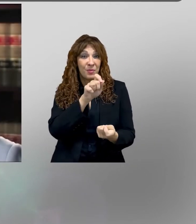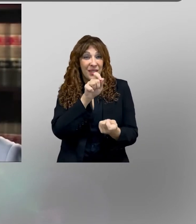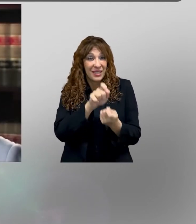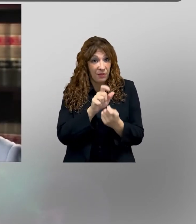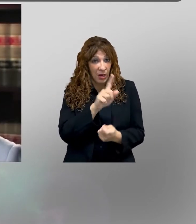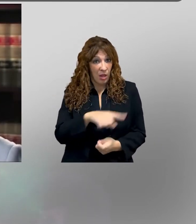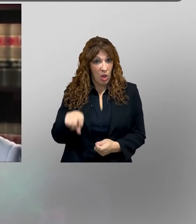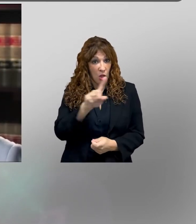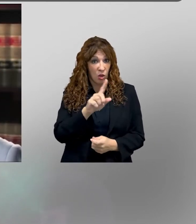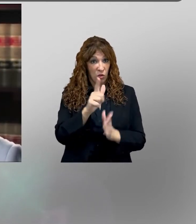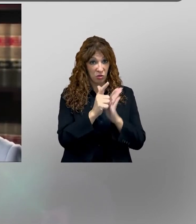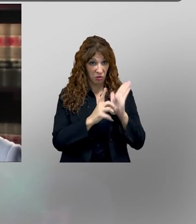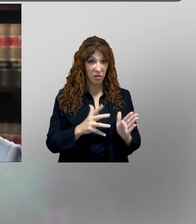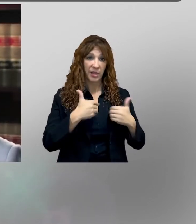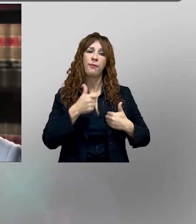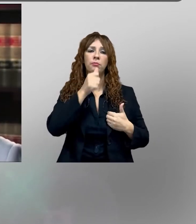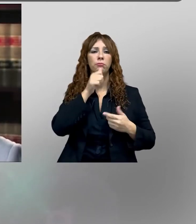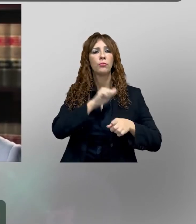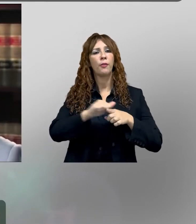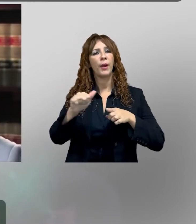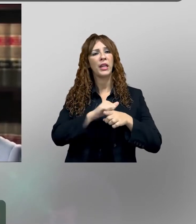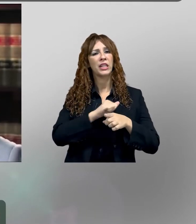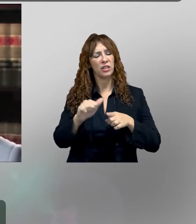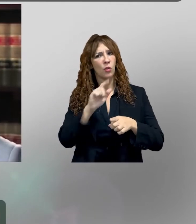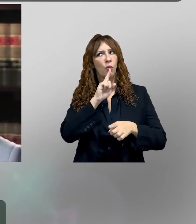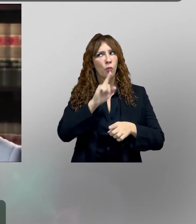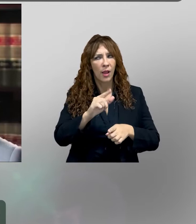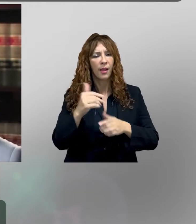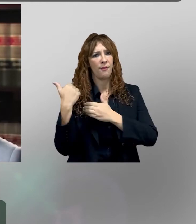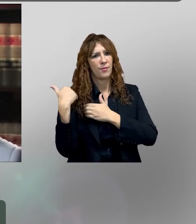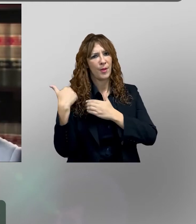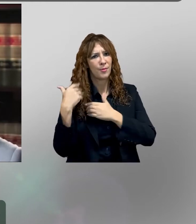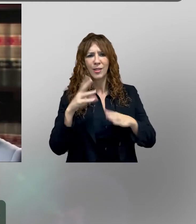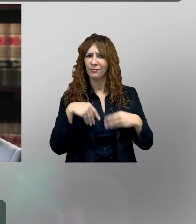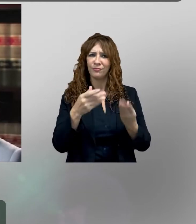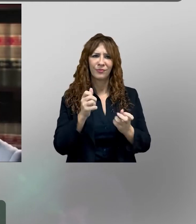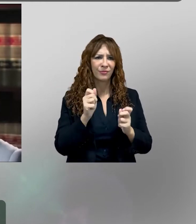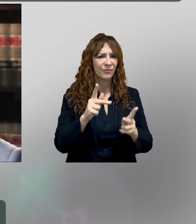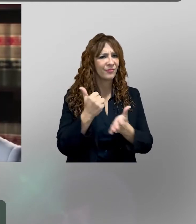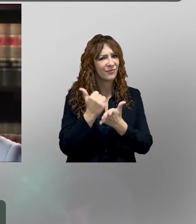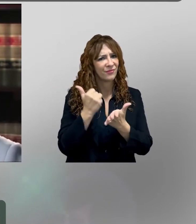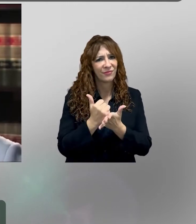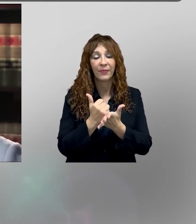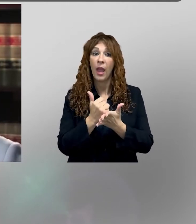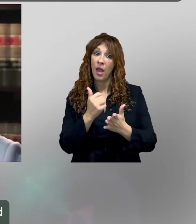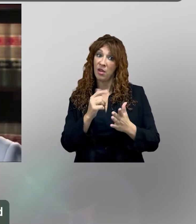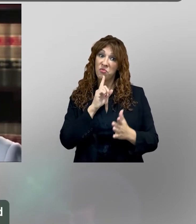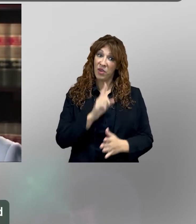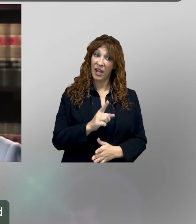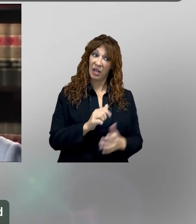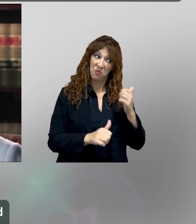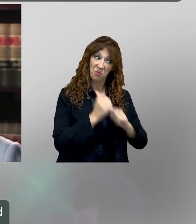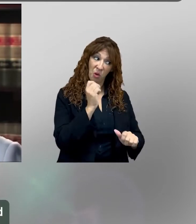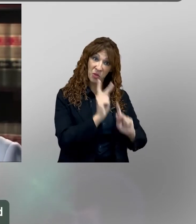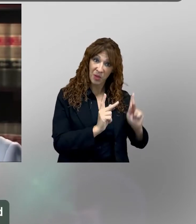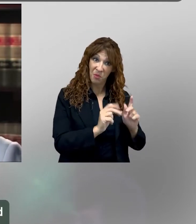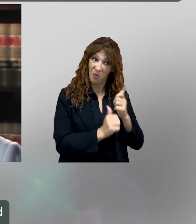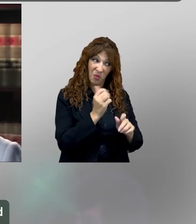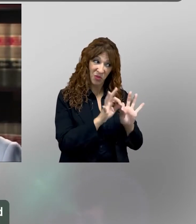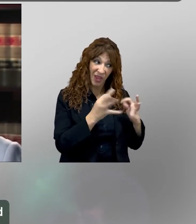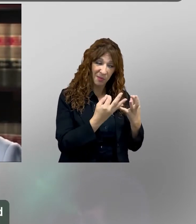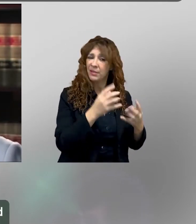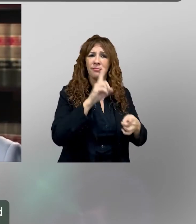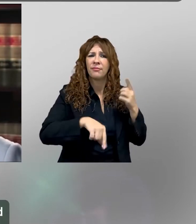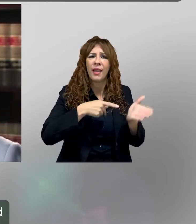those of us who are in private practice really have a responsibility to give back, because the reality is most people, most